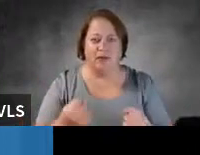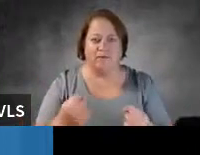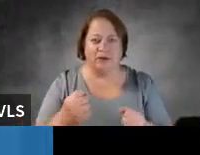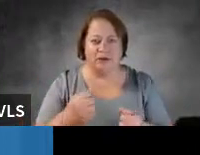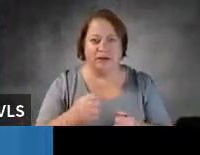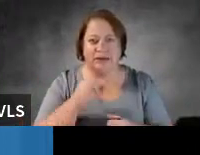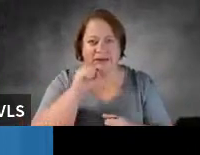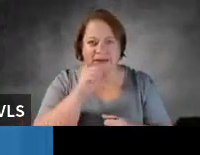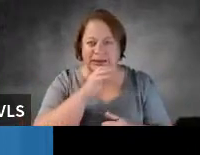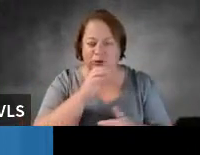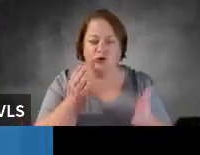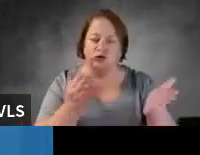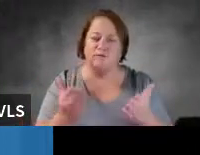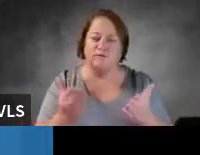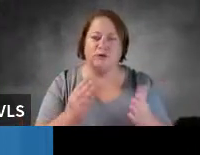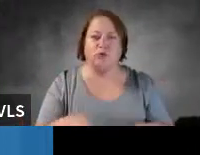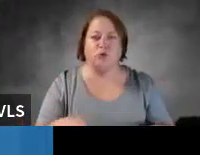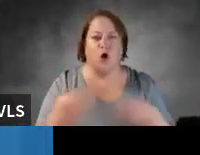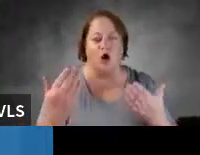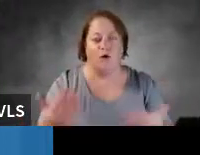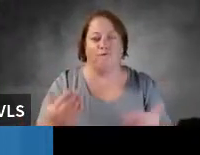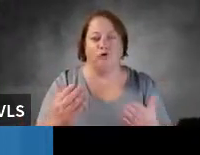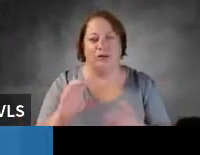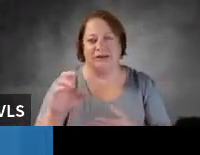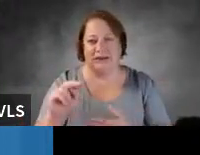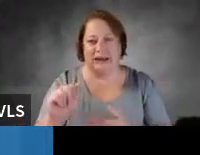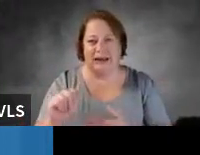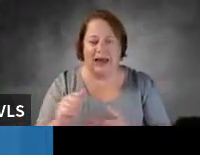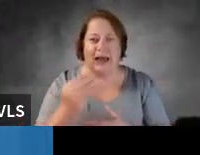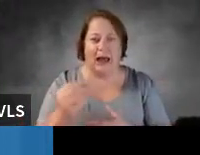cosmetology certification and our CNA certification.